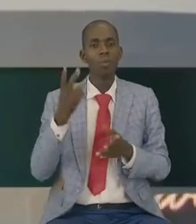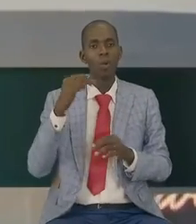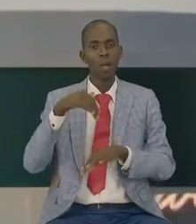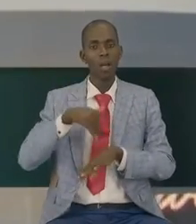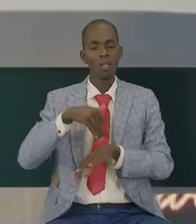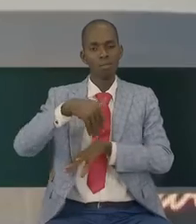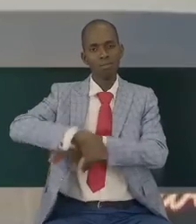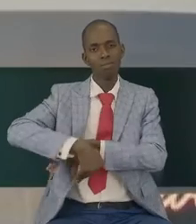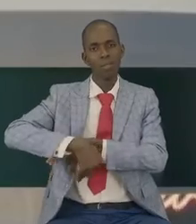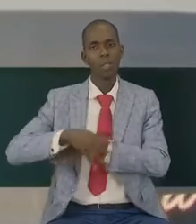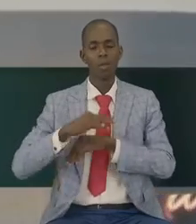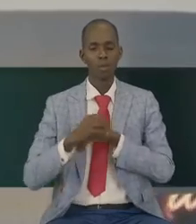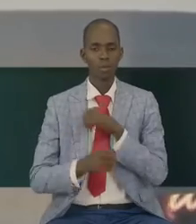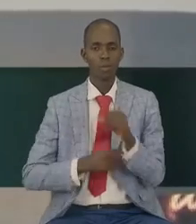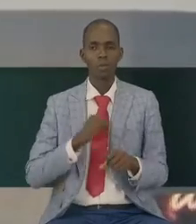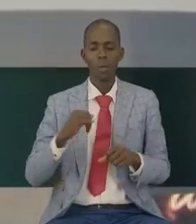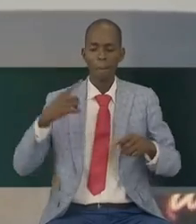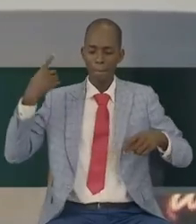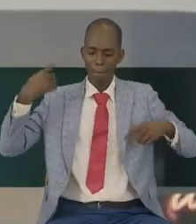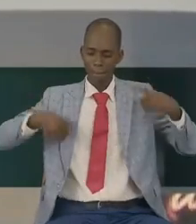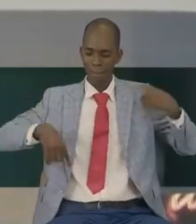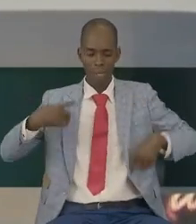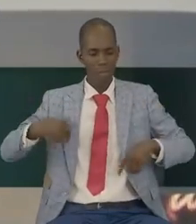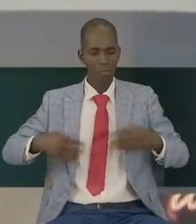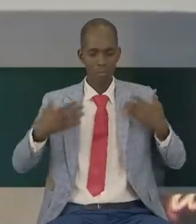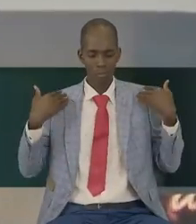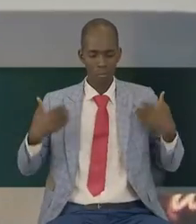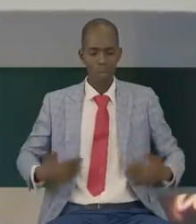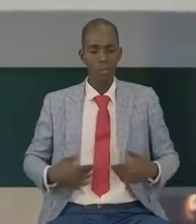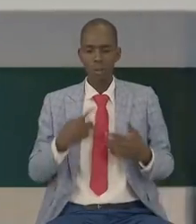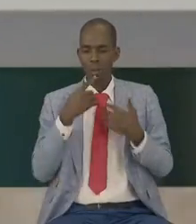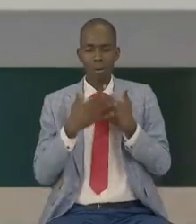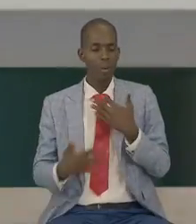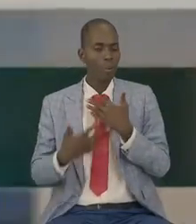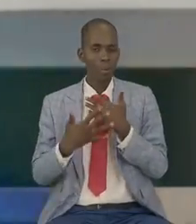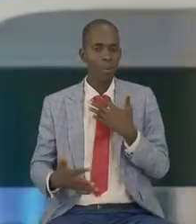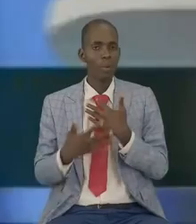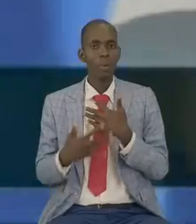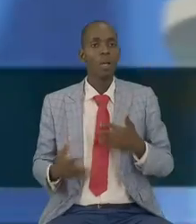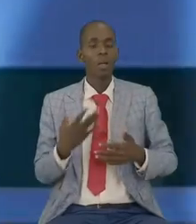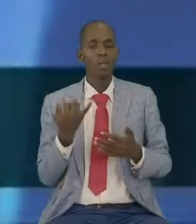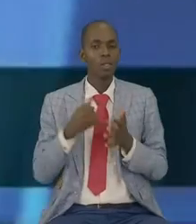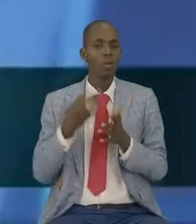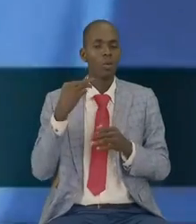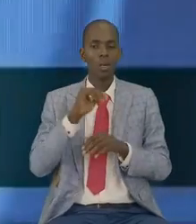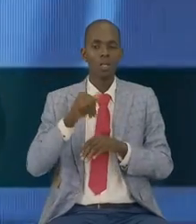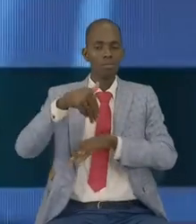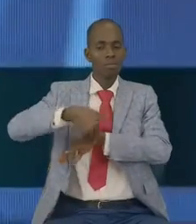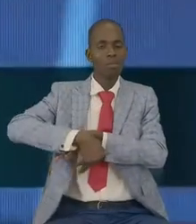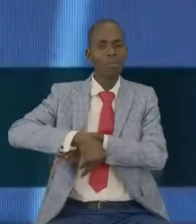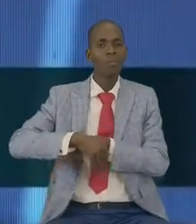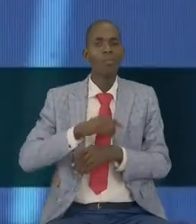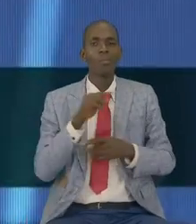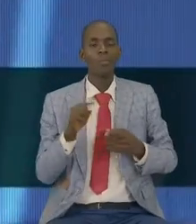suffering. They had been beaten and their backs were bleeding. It was a midnight of, you know, when they could